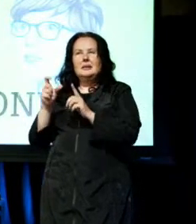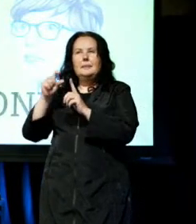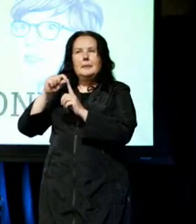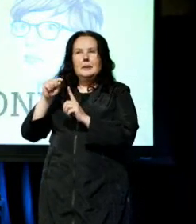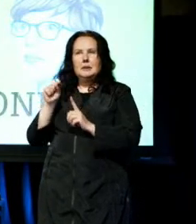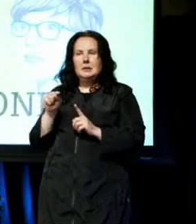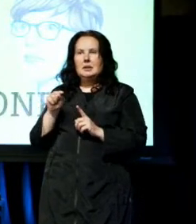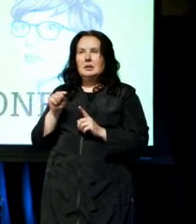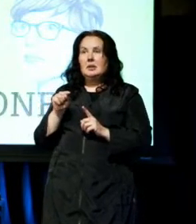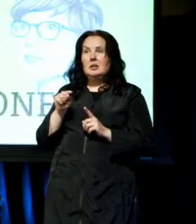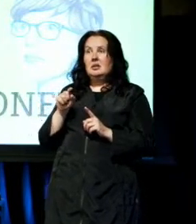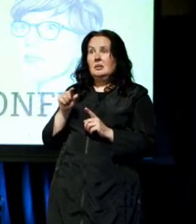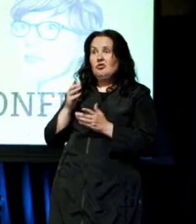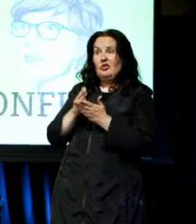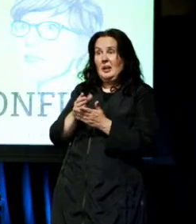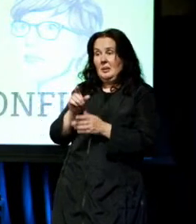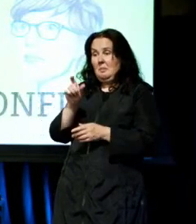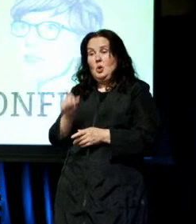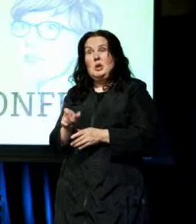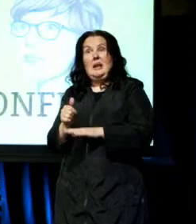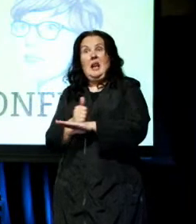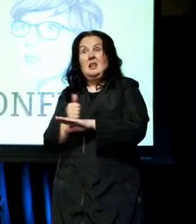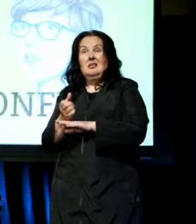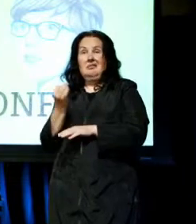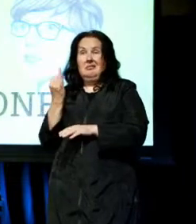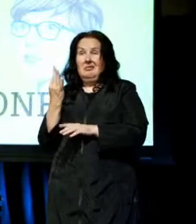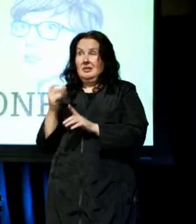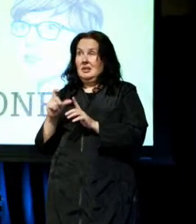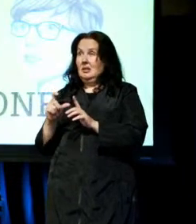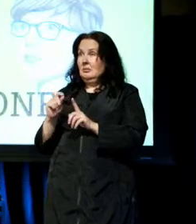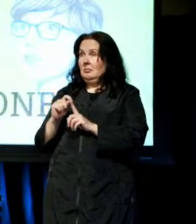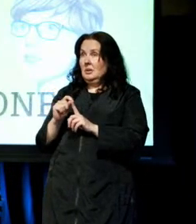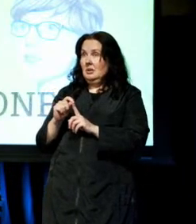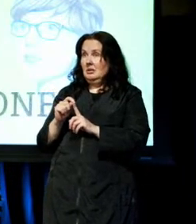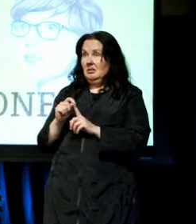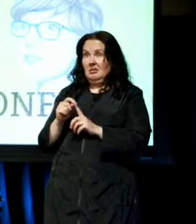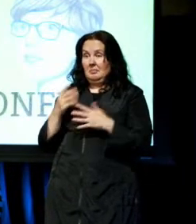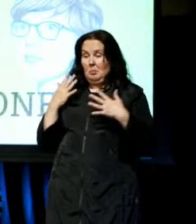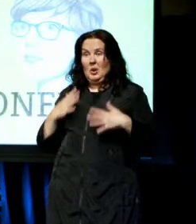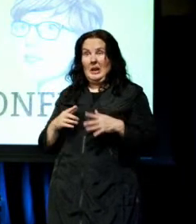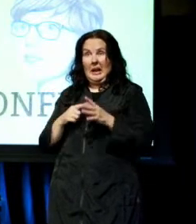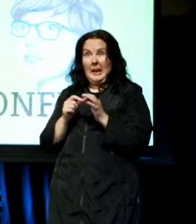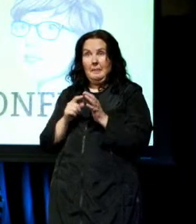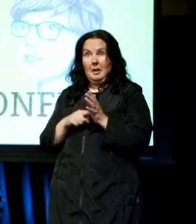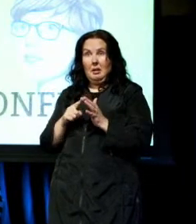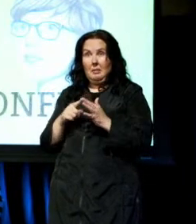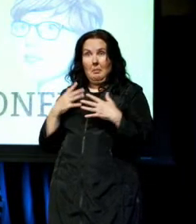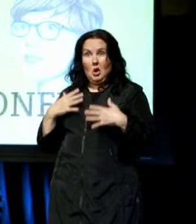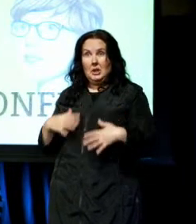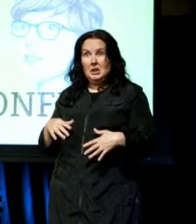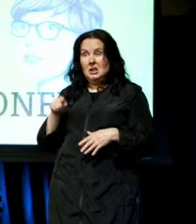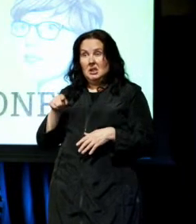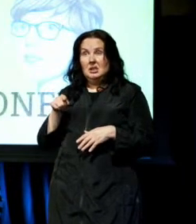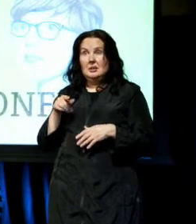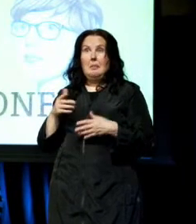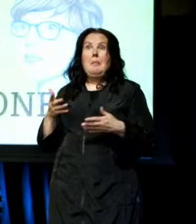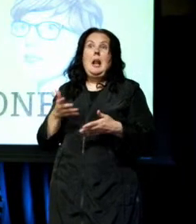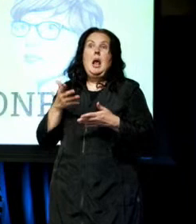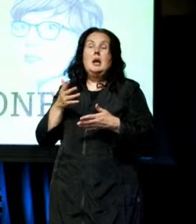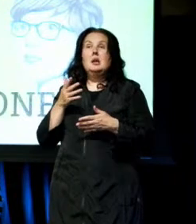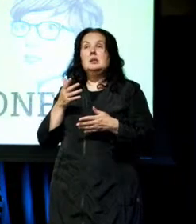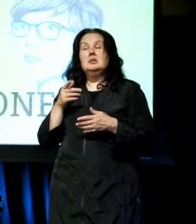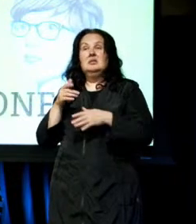a person without cerebral palsy, like an able-bodied guy, to play this character. Yeah. And he is literally, like, the